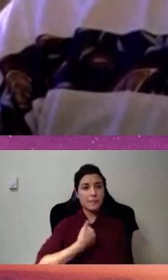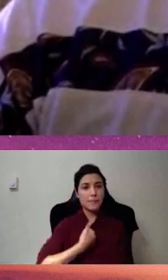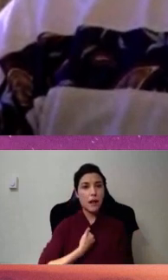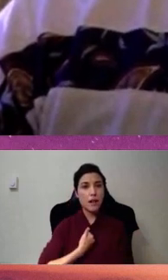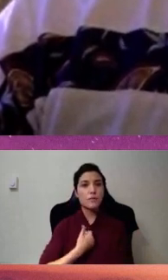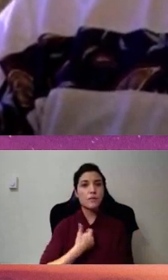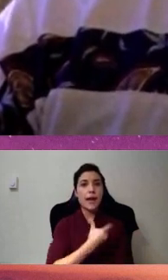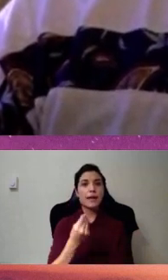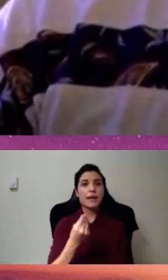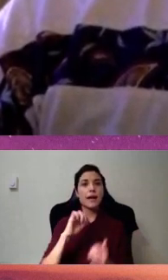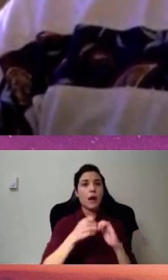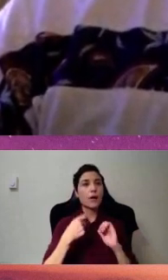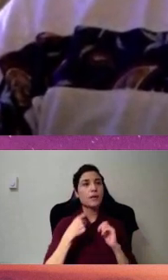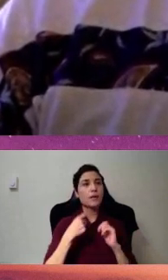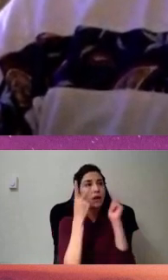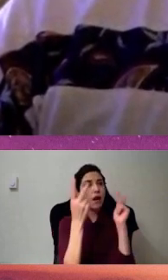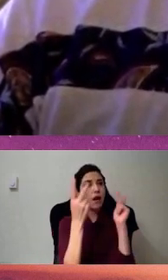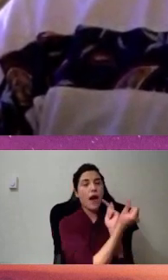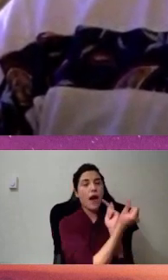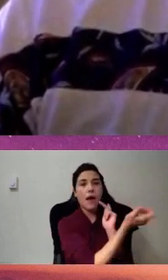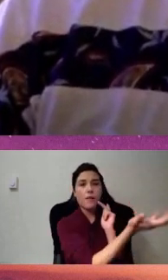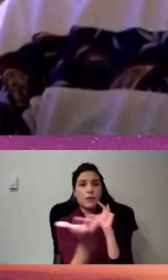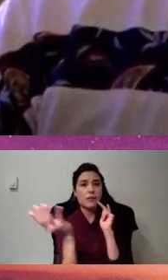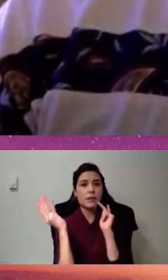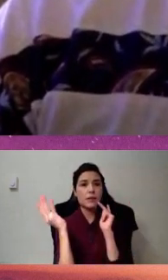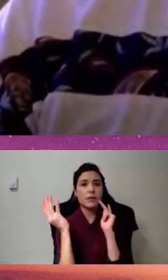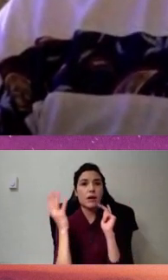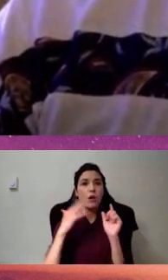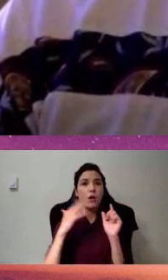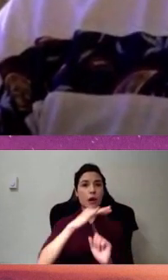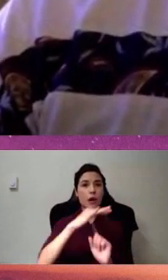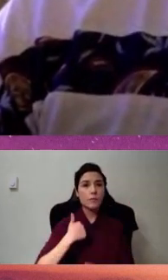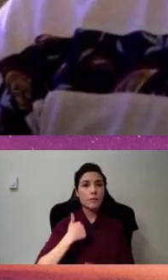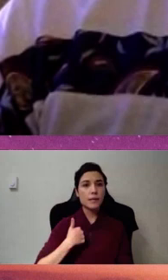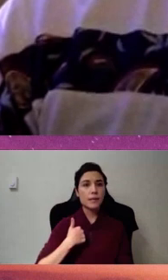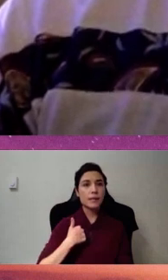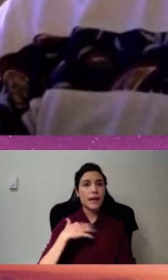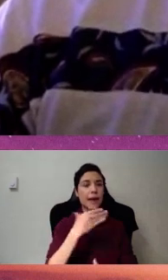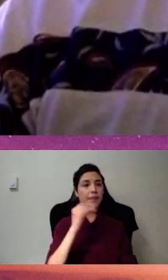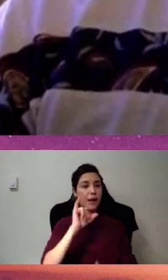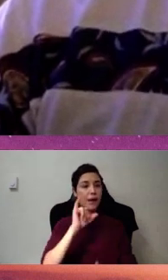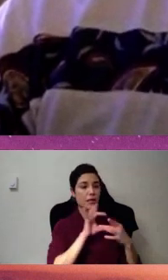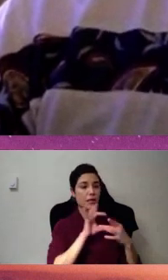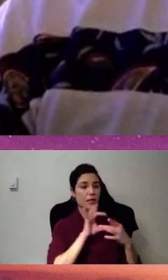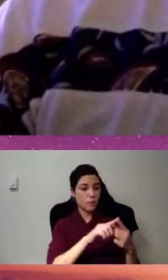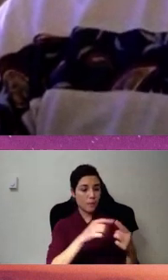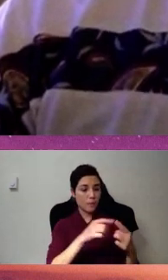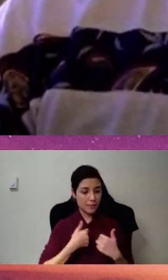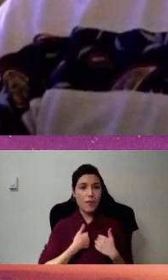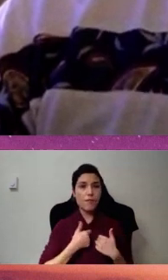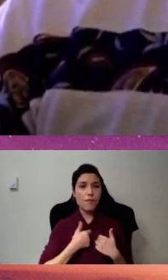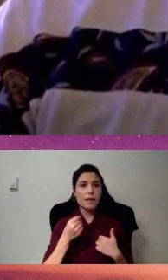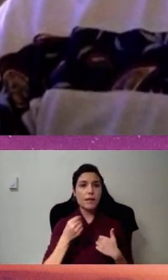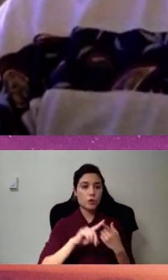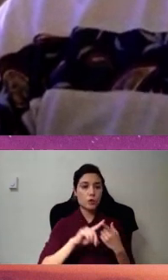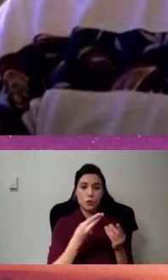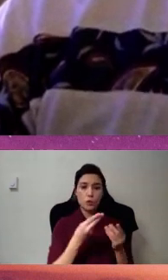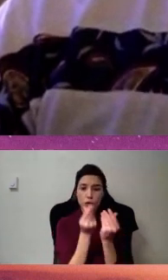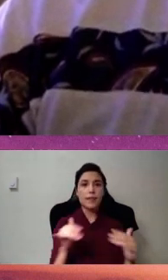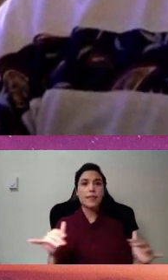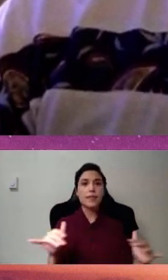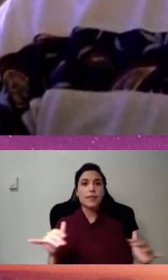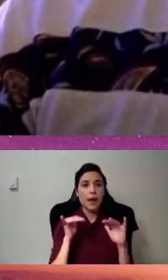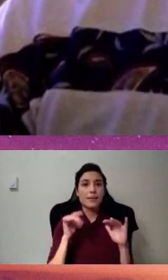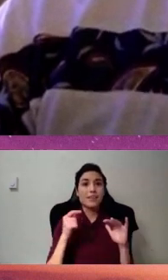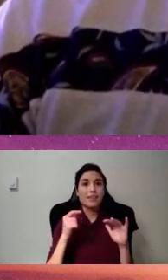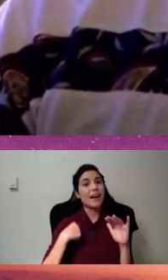and the relationship to myself and to the land. And I just wanted to speak that into existence because